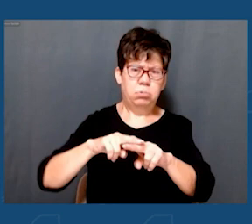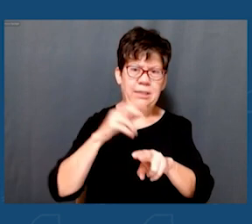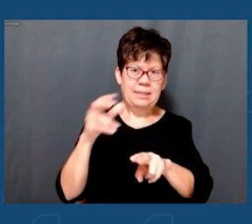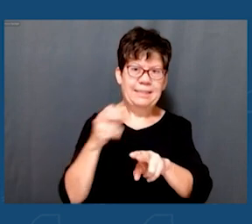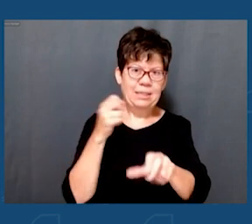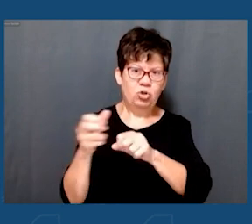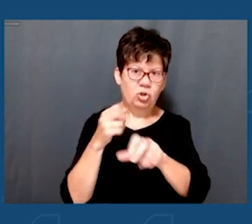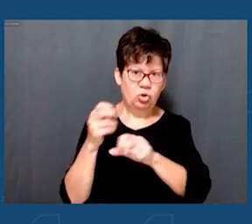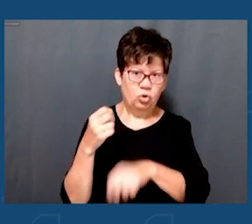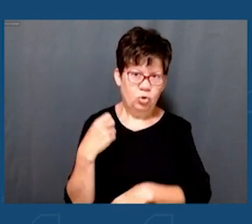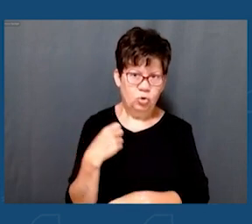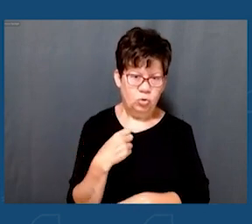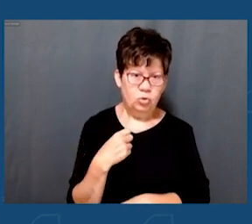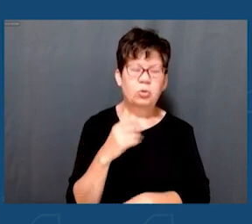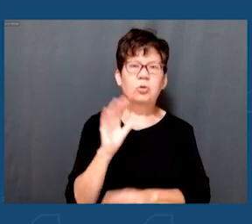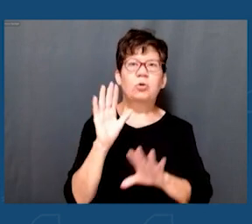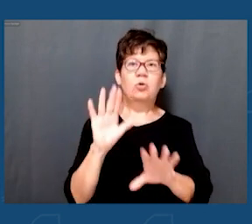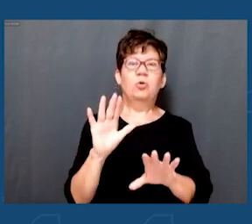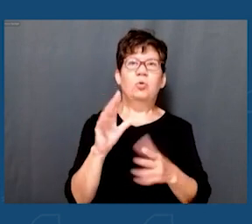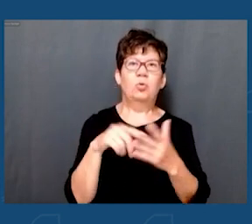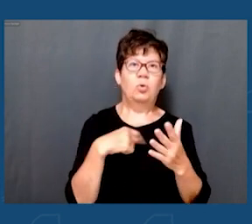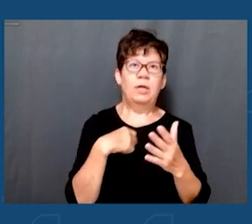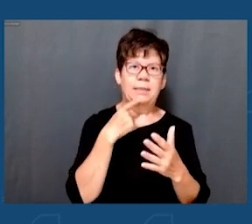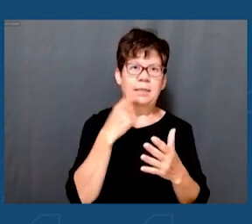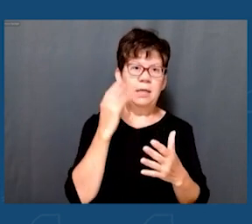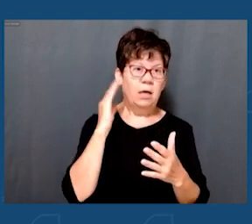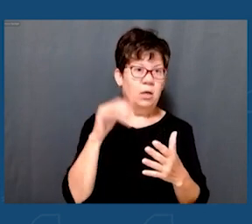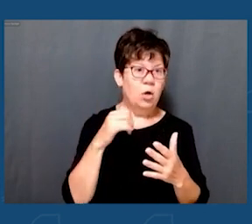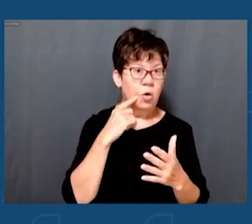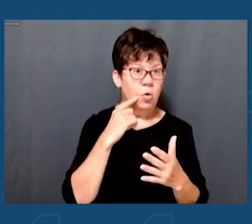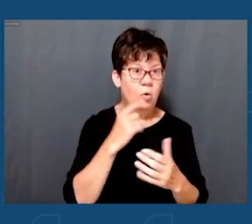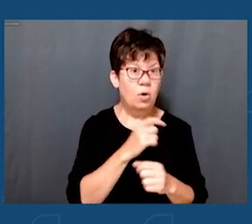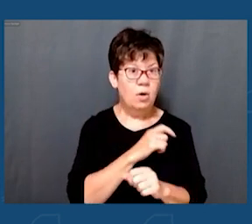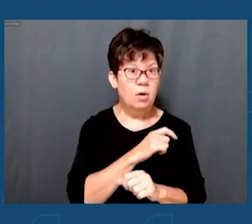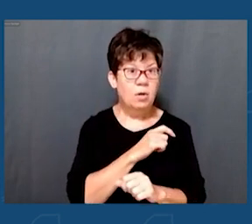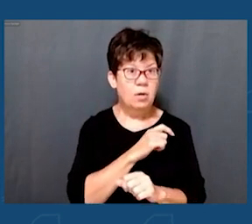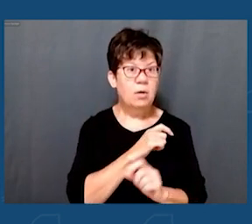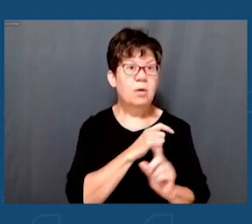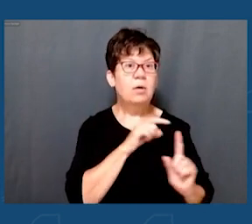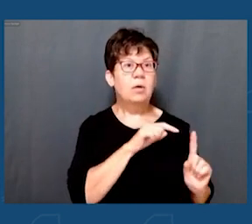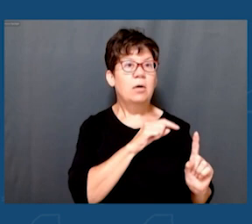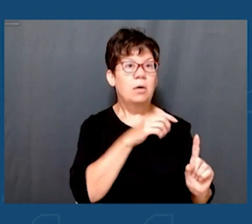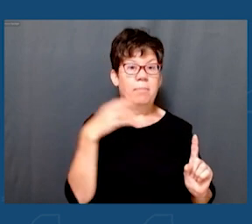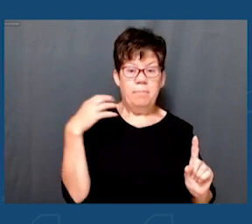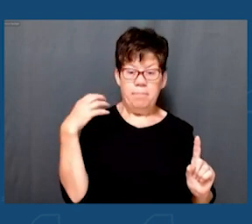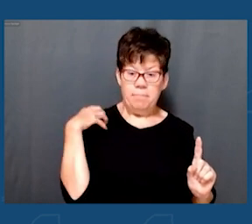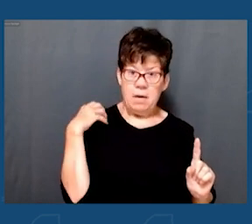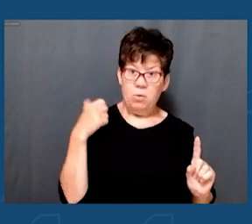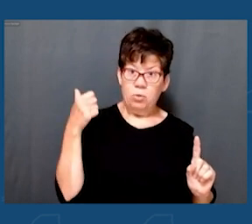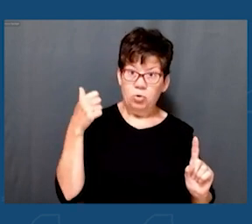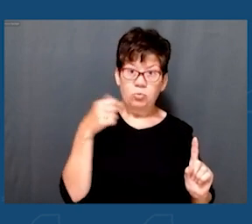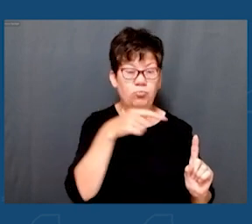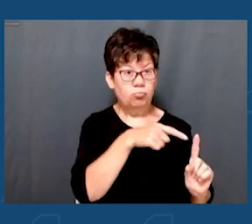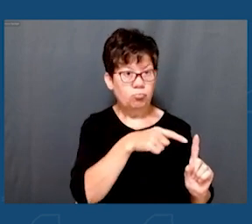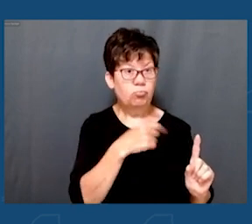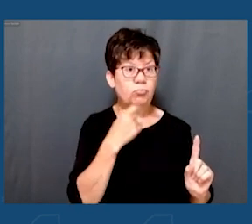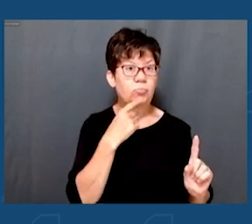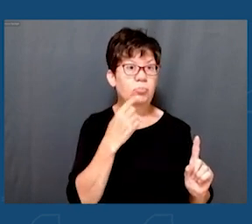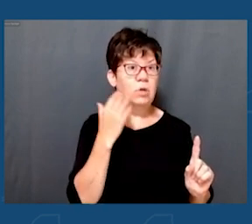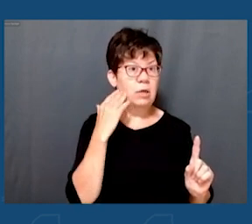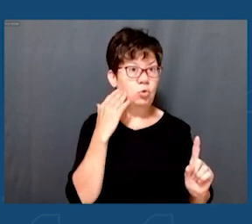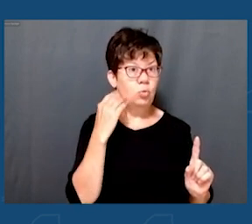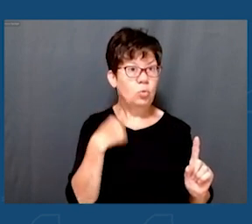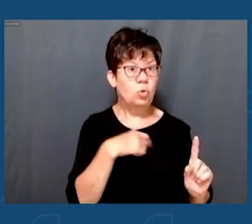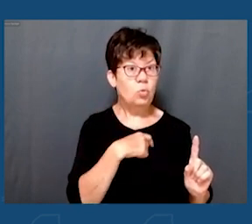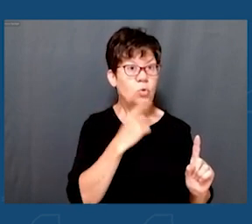I have said, I knew the power of the state police from my time as lieutenant governor. I've been very involved with this. And I knew that we could do